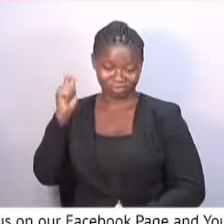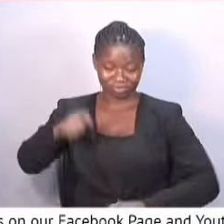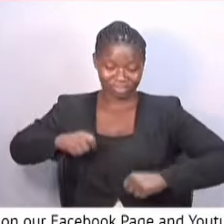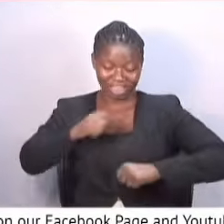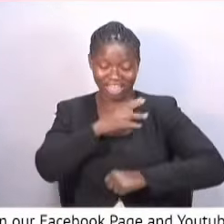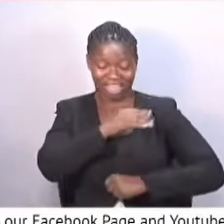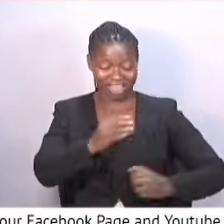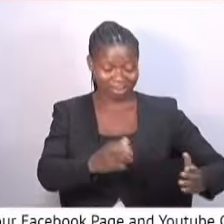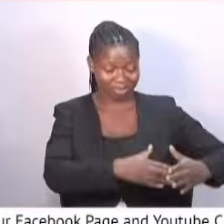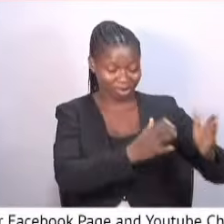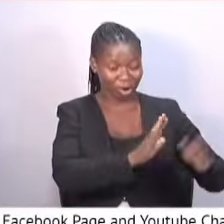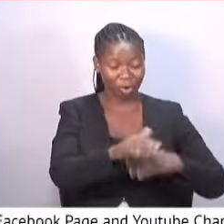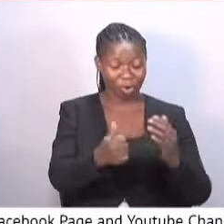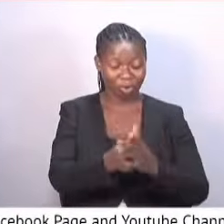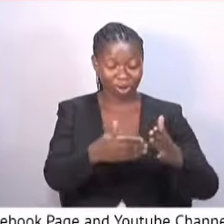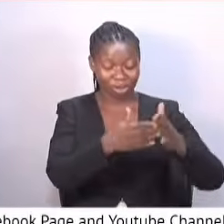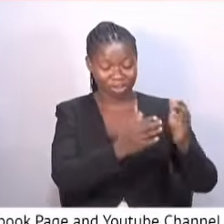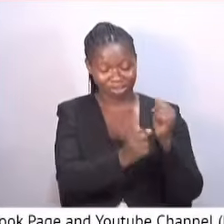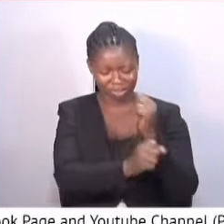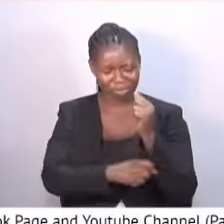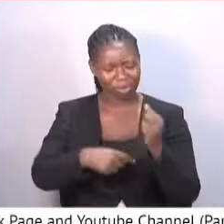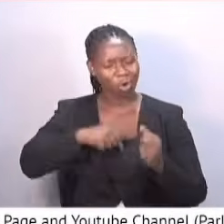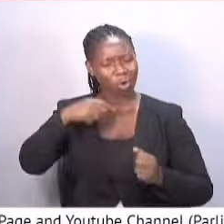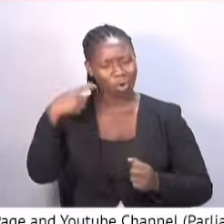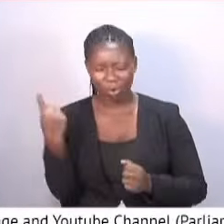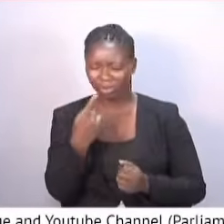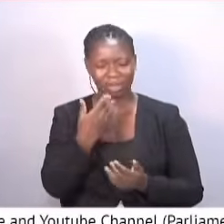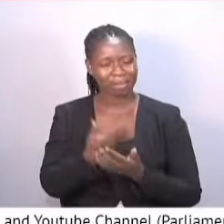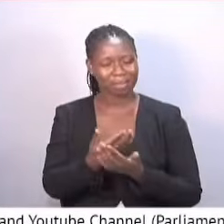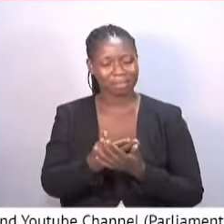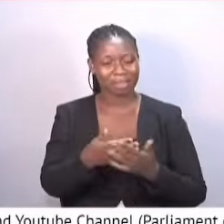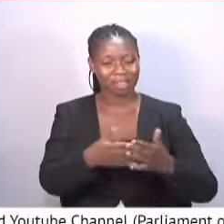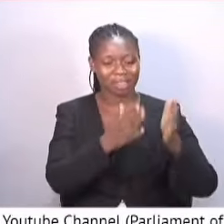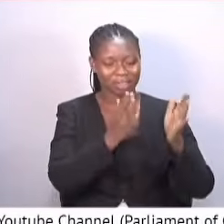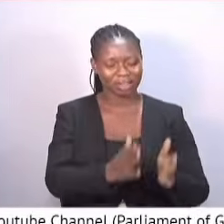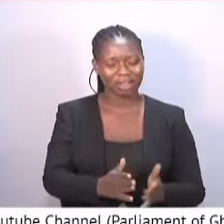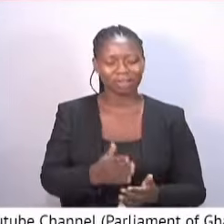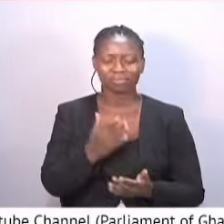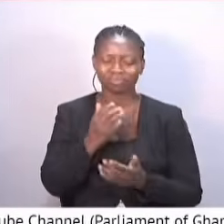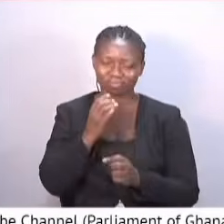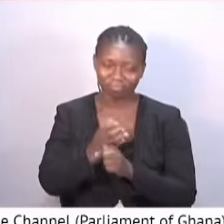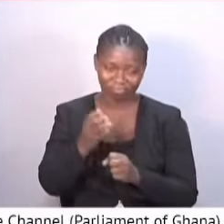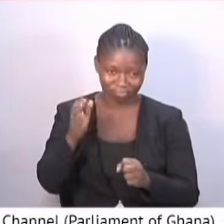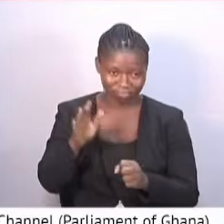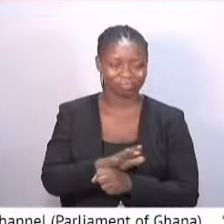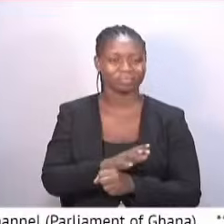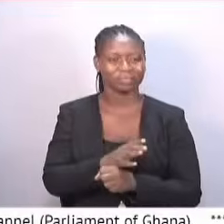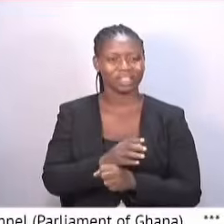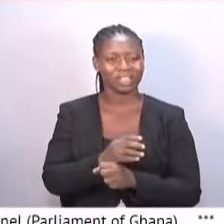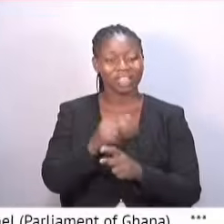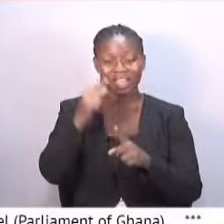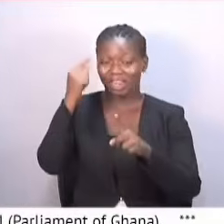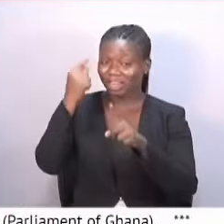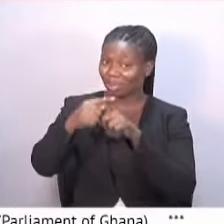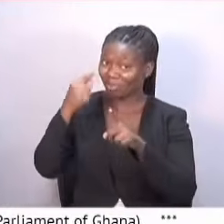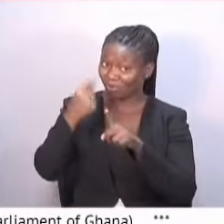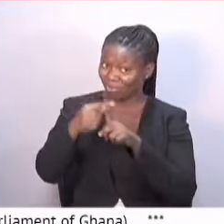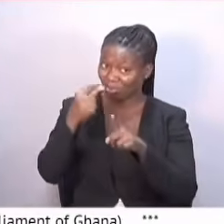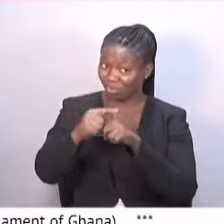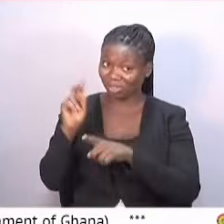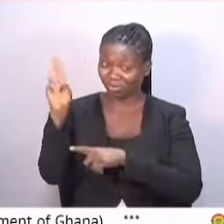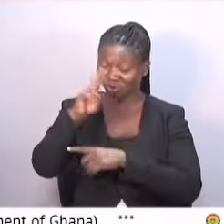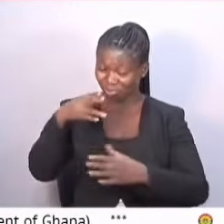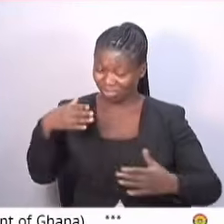I always plead with leaders that let's be careful the language we